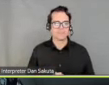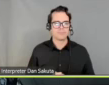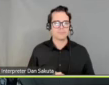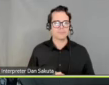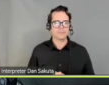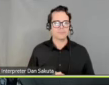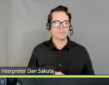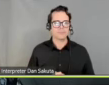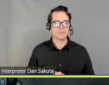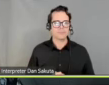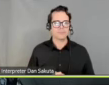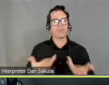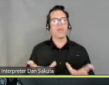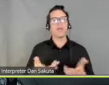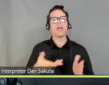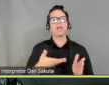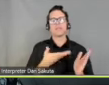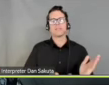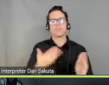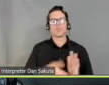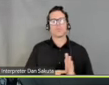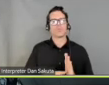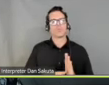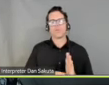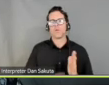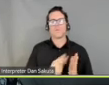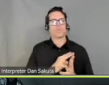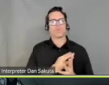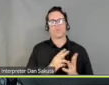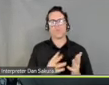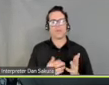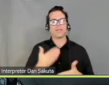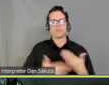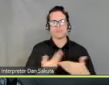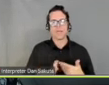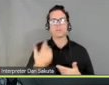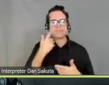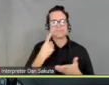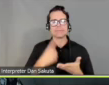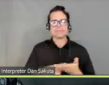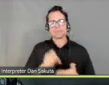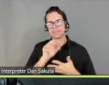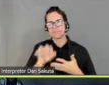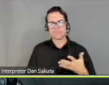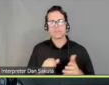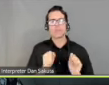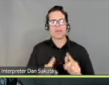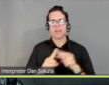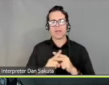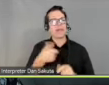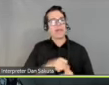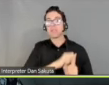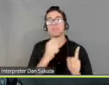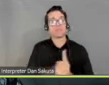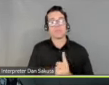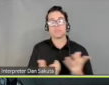So these are just a review of the steps I was mentioning, and you could apply these to any scenario. Next